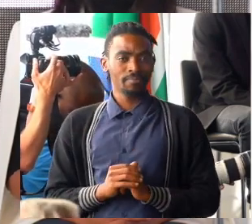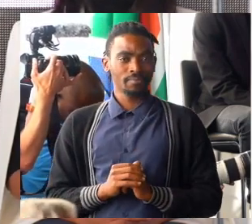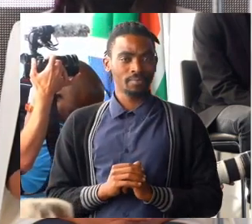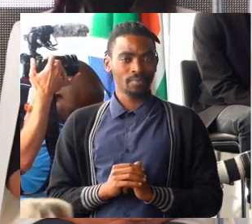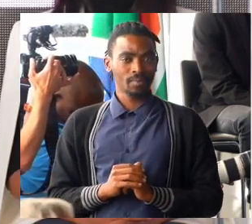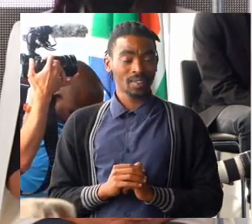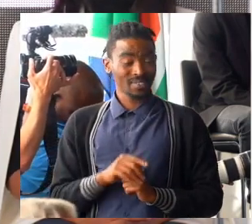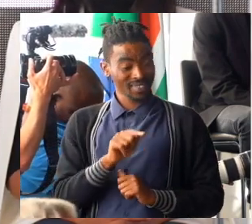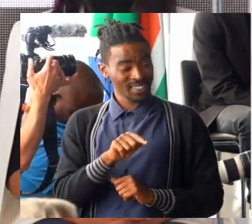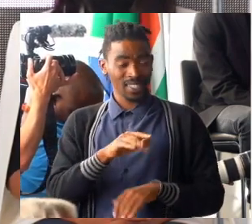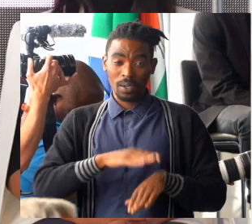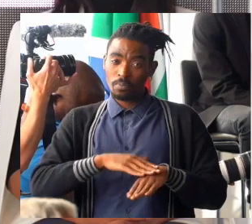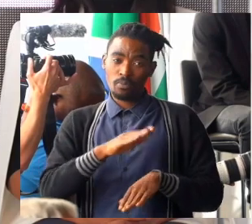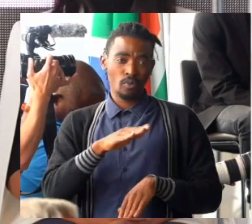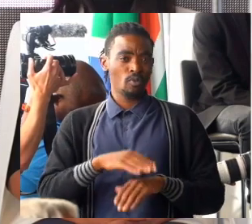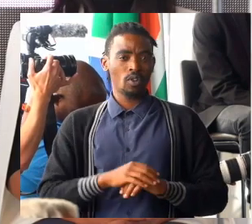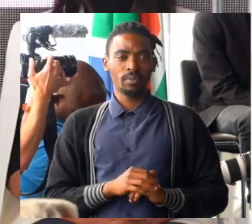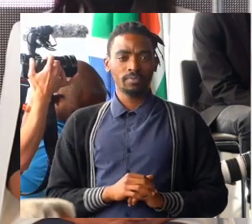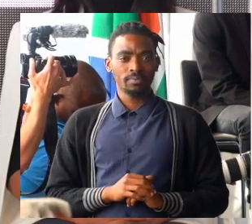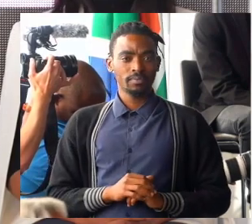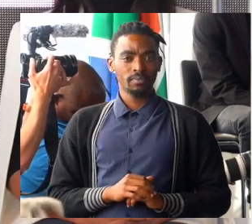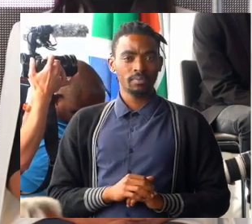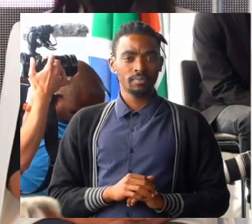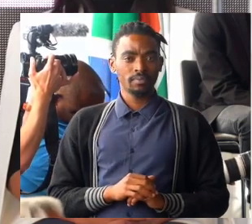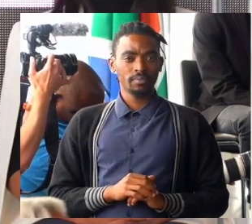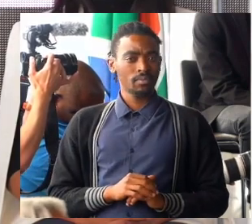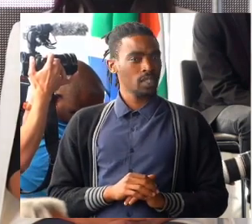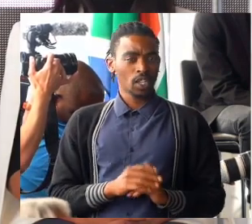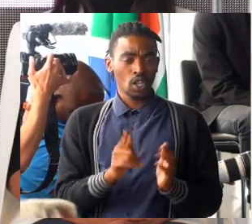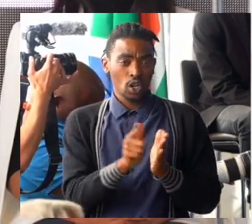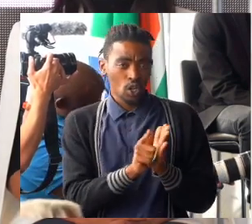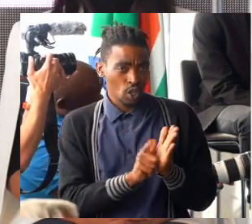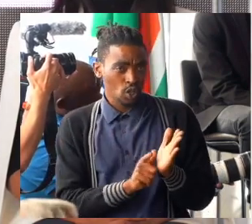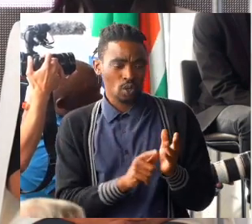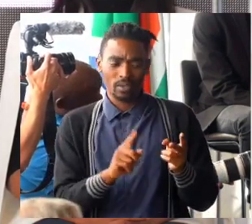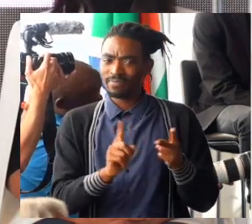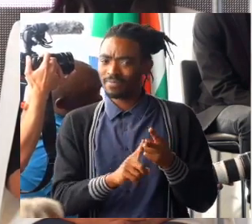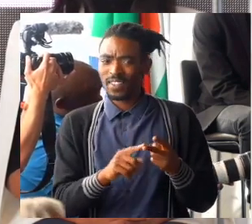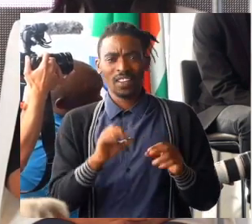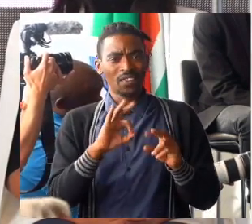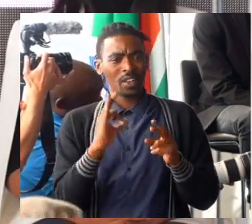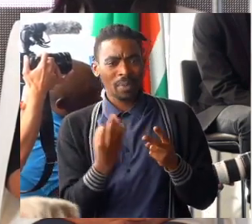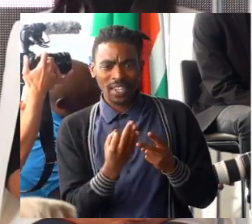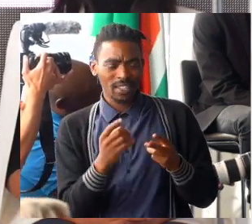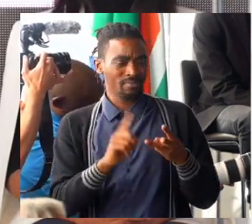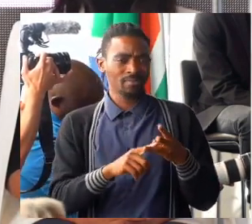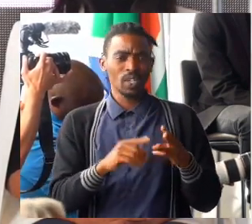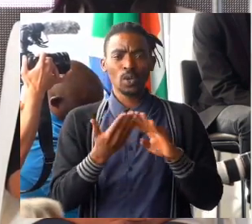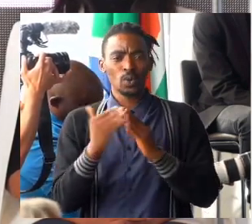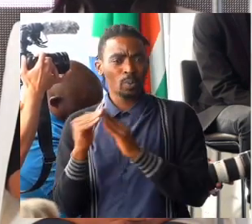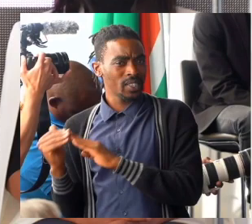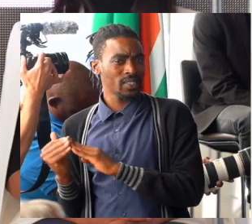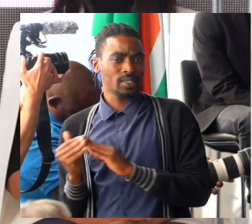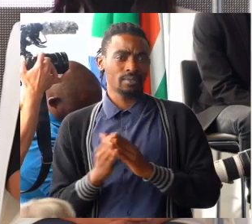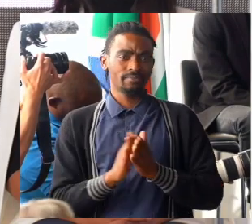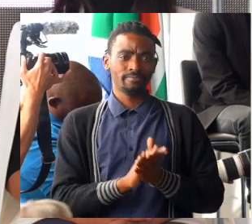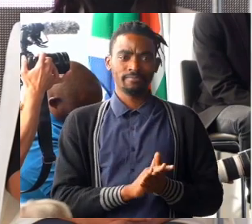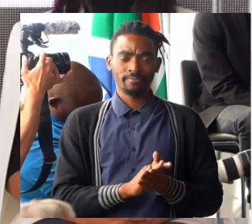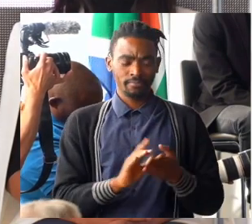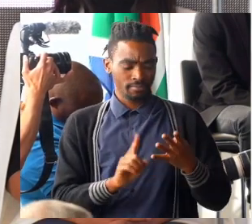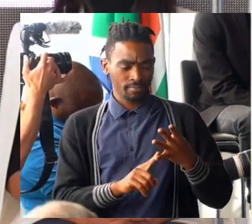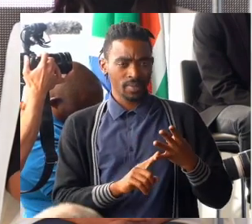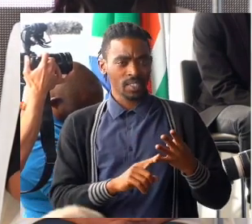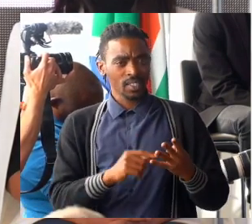takes a lot more. It takes civil society, it takes families, it takes communities, it takes the